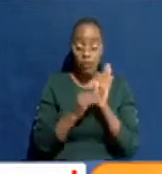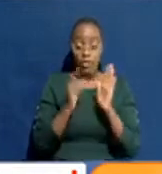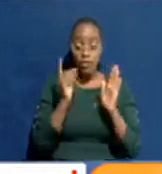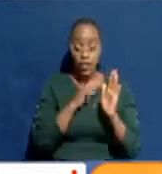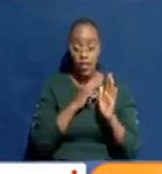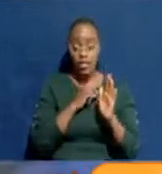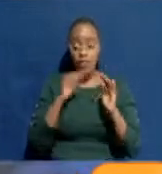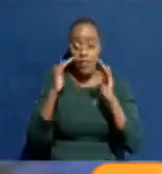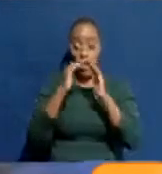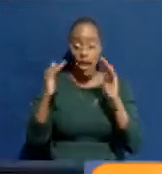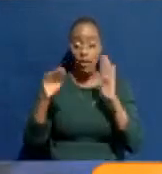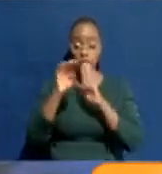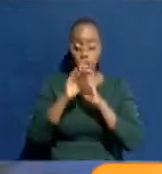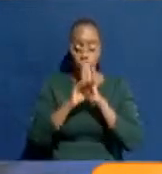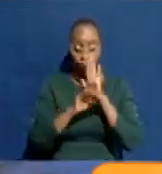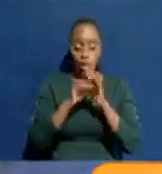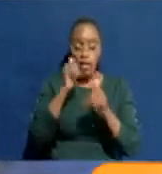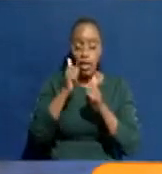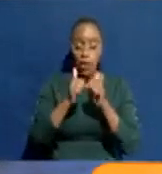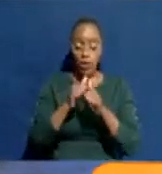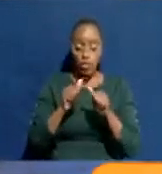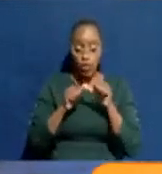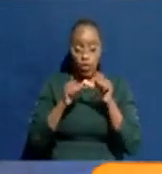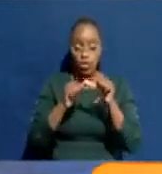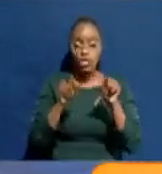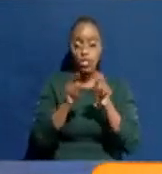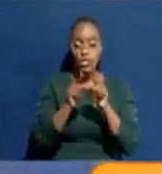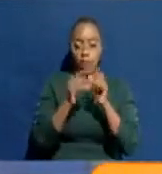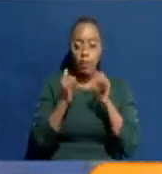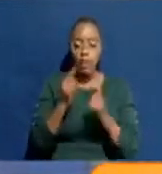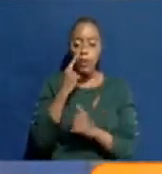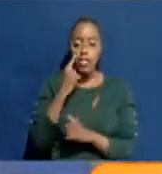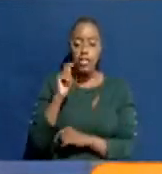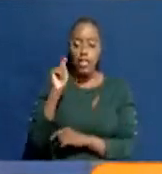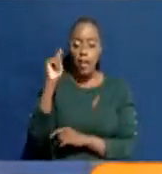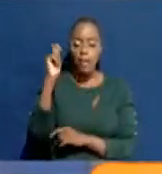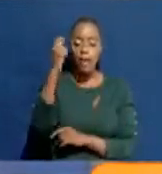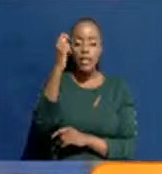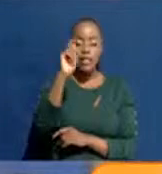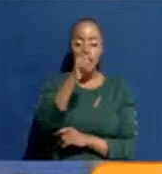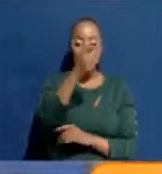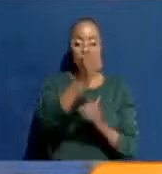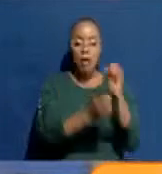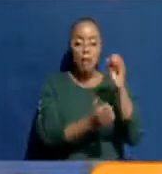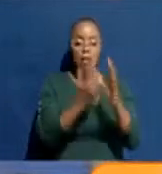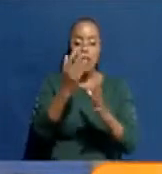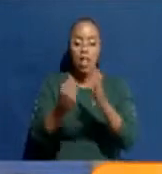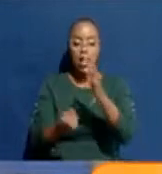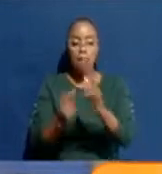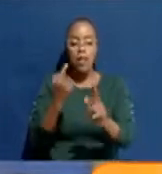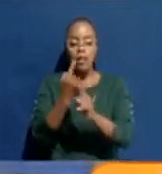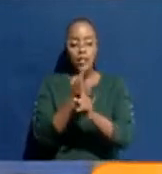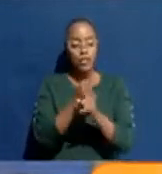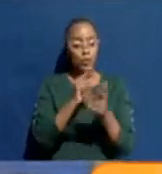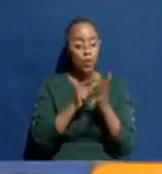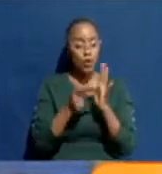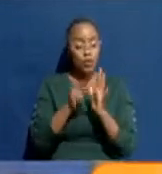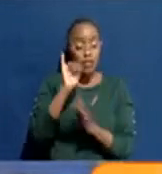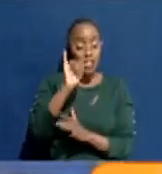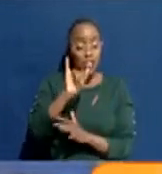already there's a housing program that is already continuing as we talk, and we have seen President actually launch some projects for